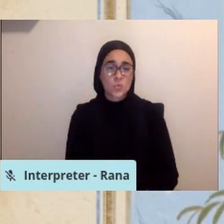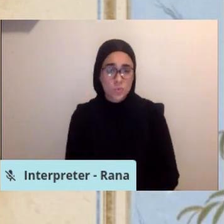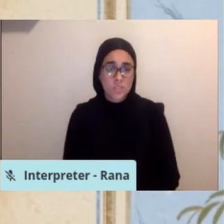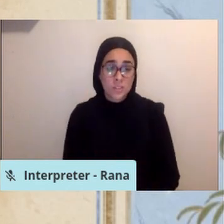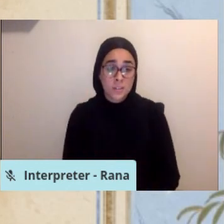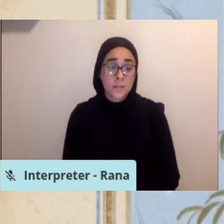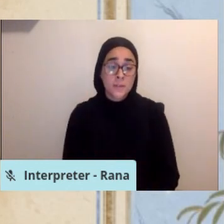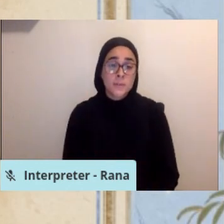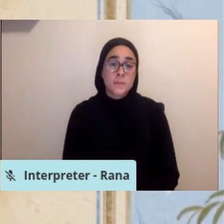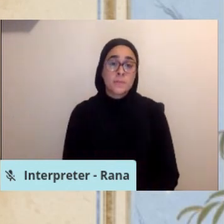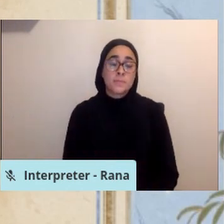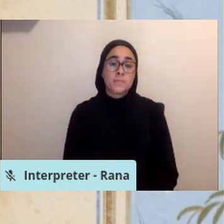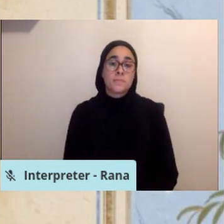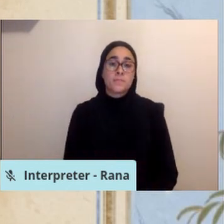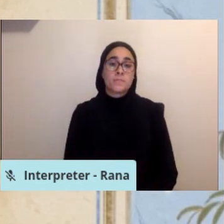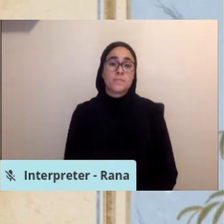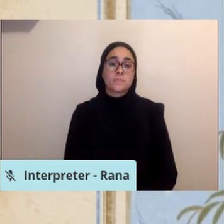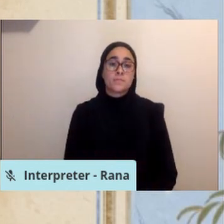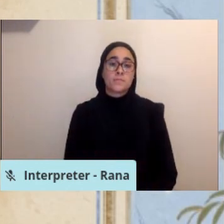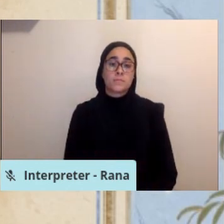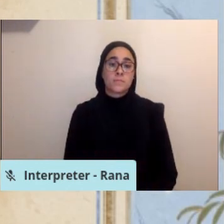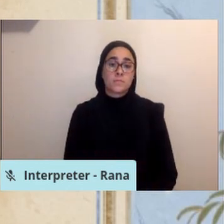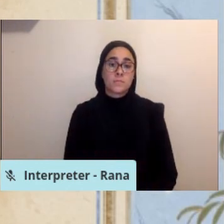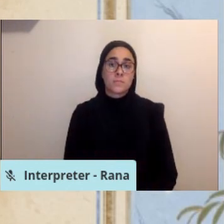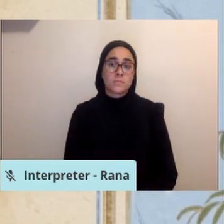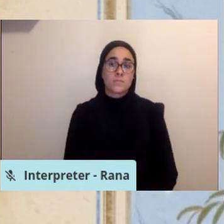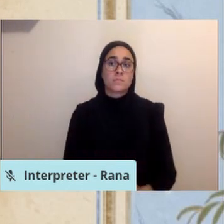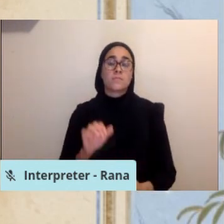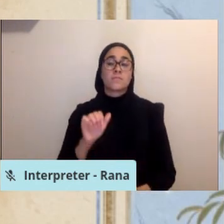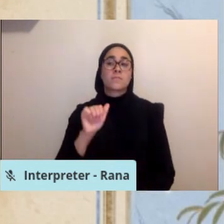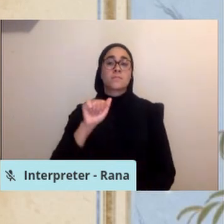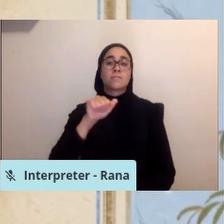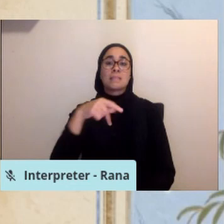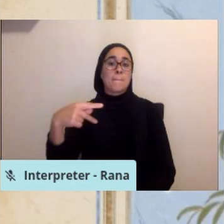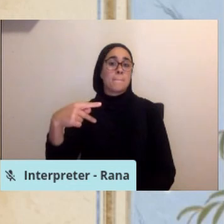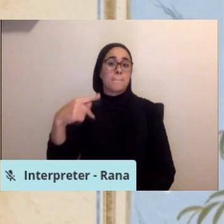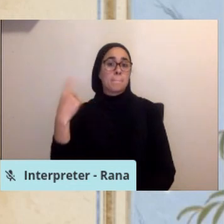So you are. I don't see an app for that. You'll need to download one.